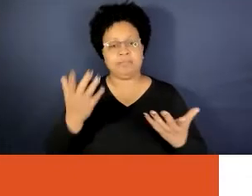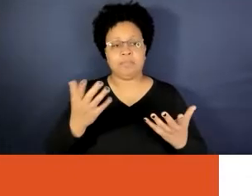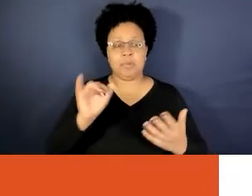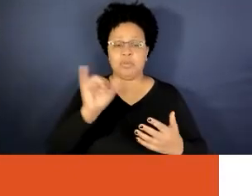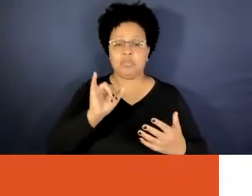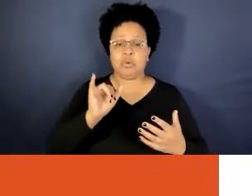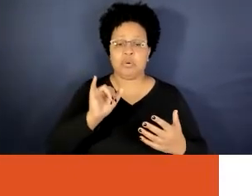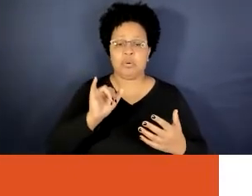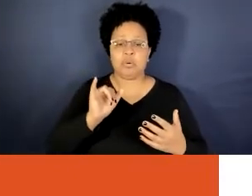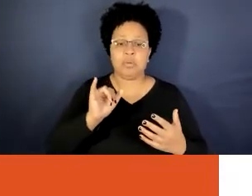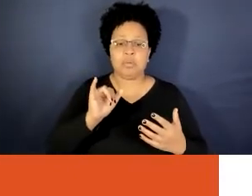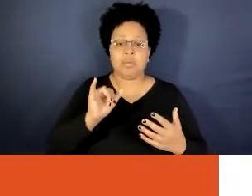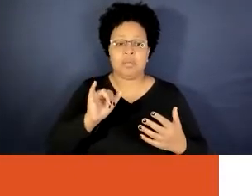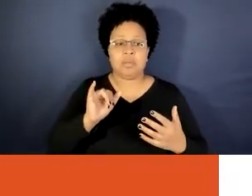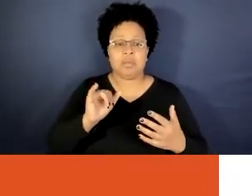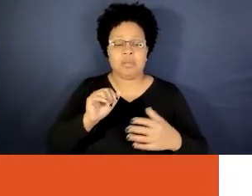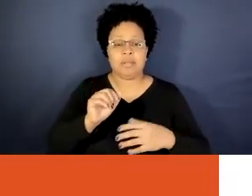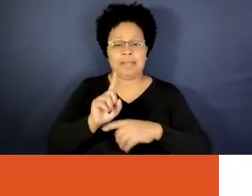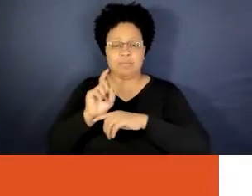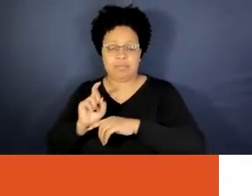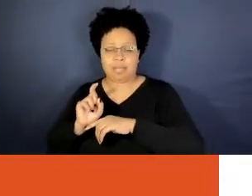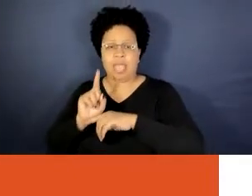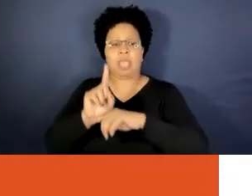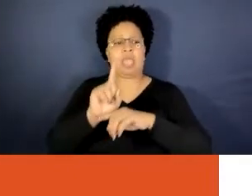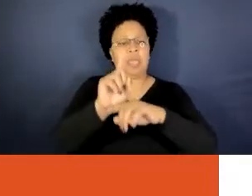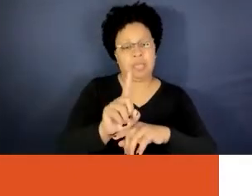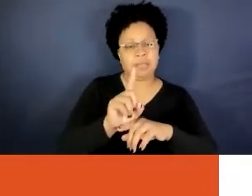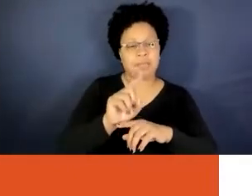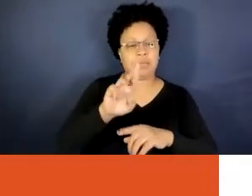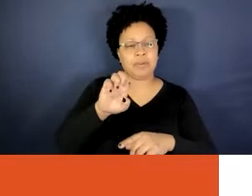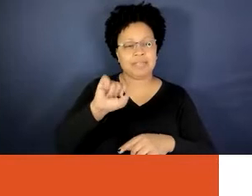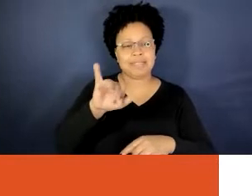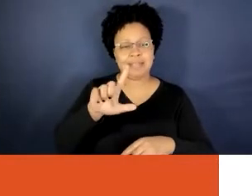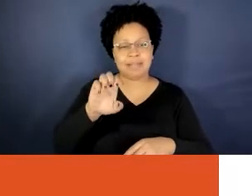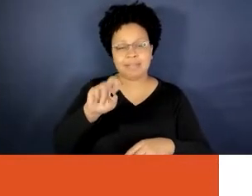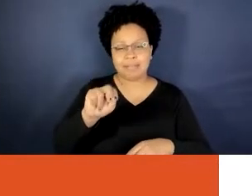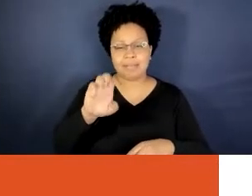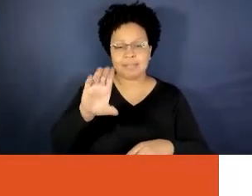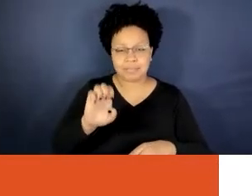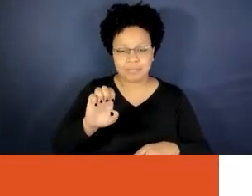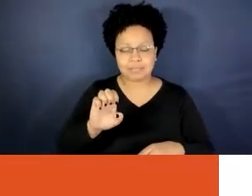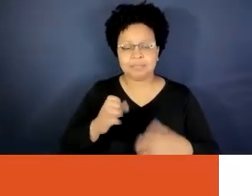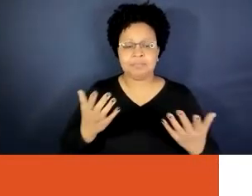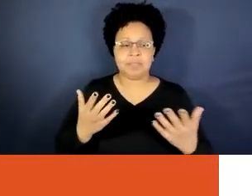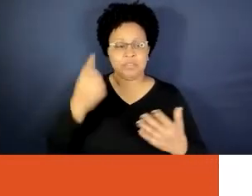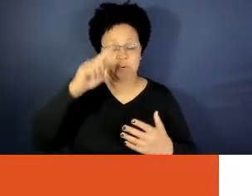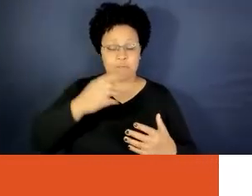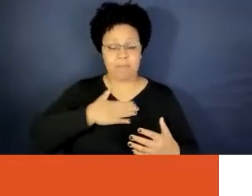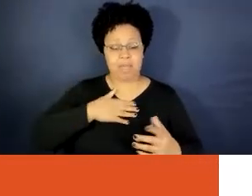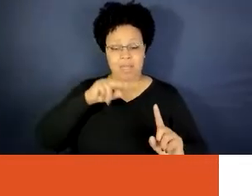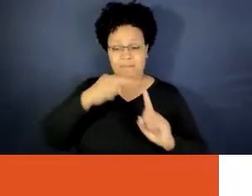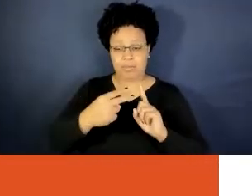resilience, and I like what Dr. Dawson said, it's the bounce back. I actually say Dr. Holt says resilience, in my words,